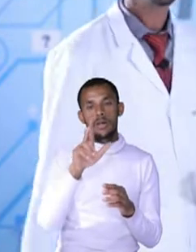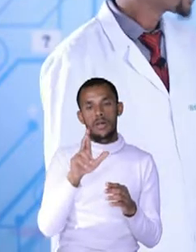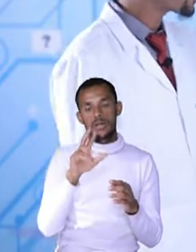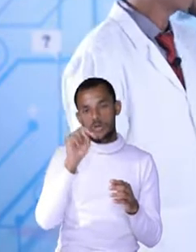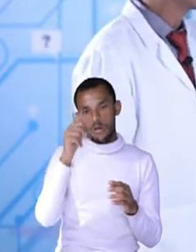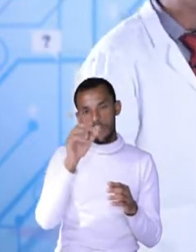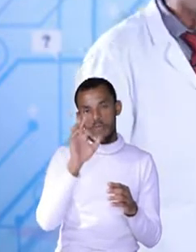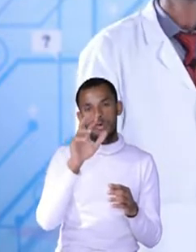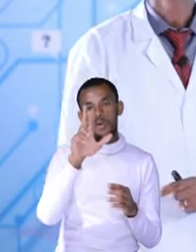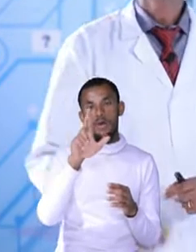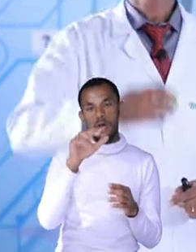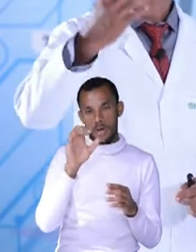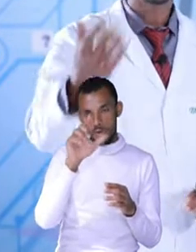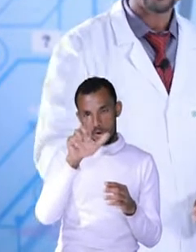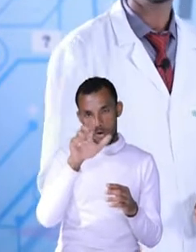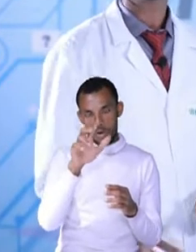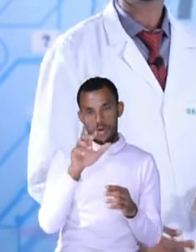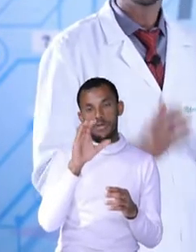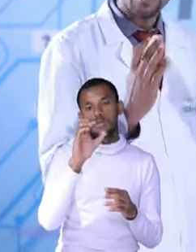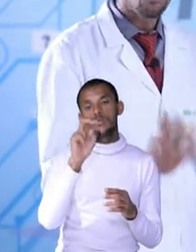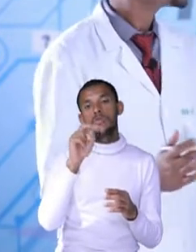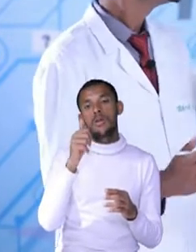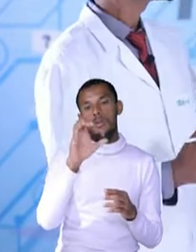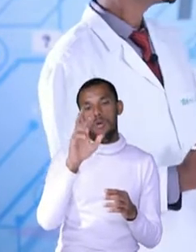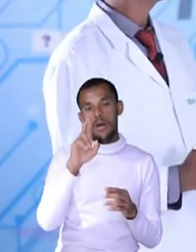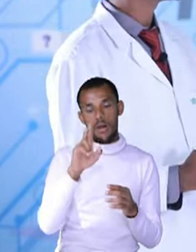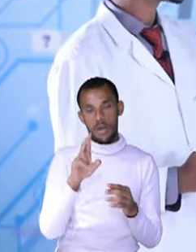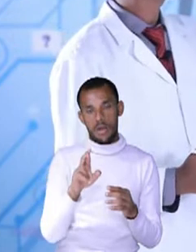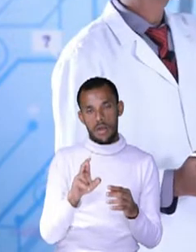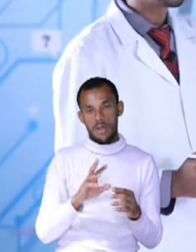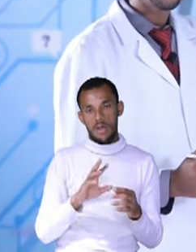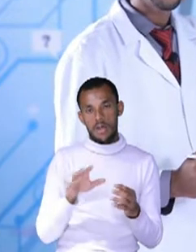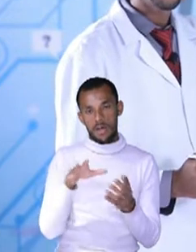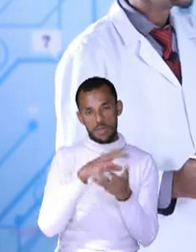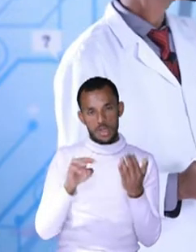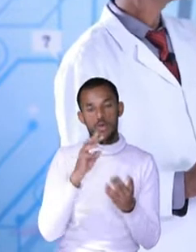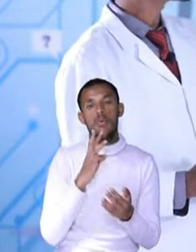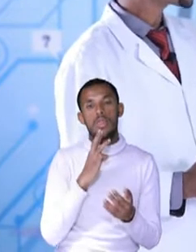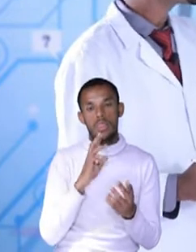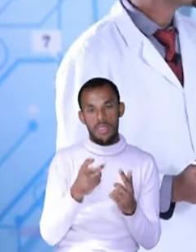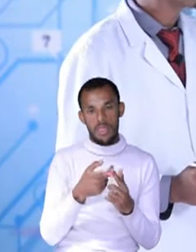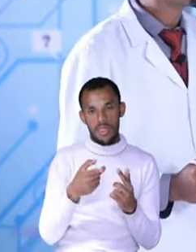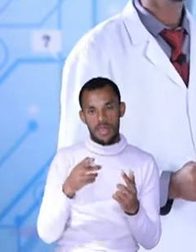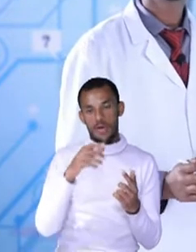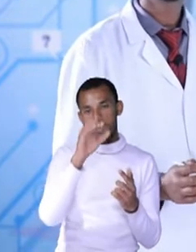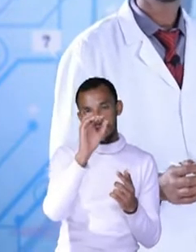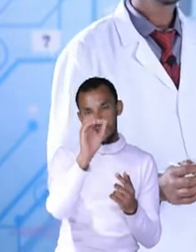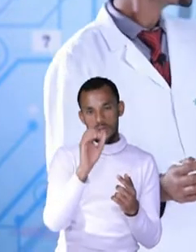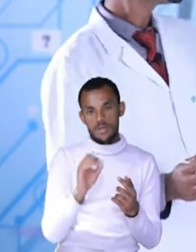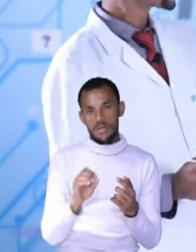formed. Sodium reacts with chlorine, sodium chloride can be formed. Therefore, sodium reacts with water, sodium reacts with